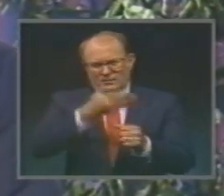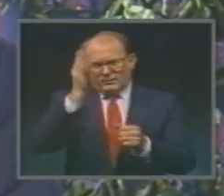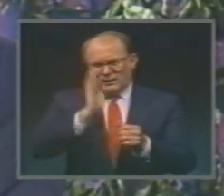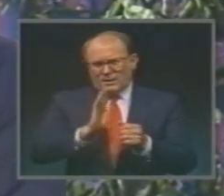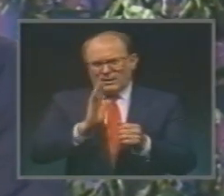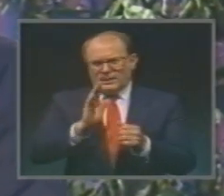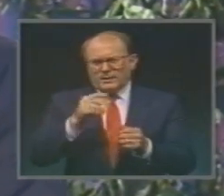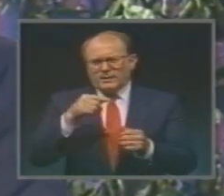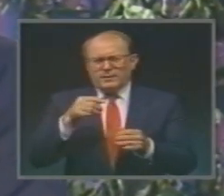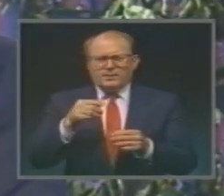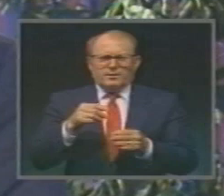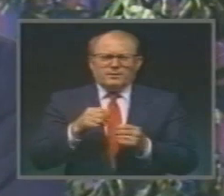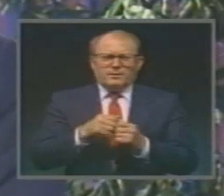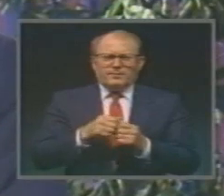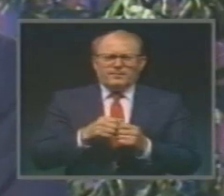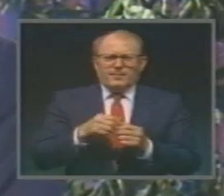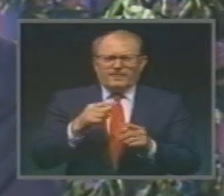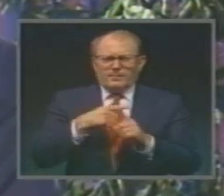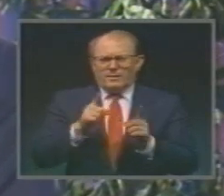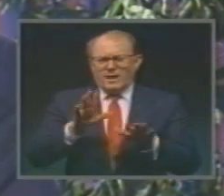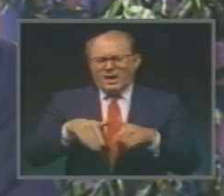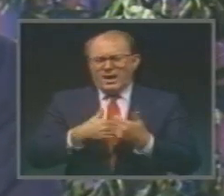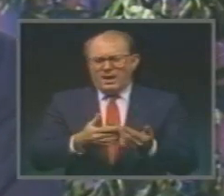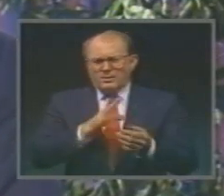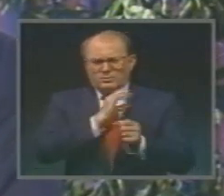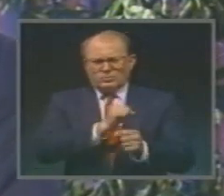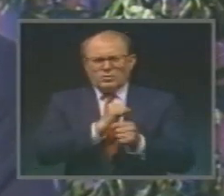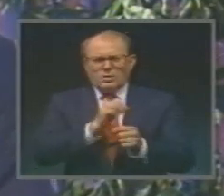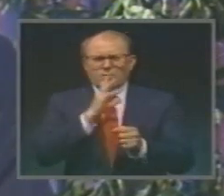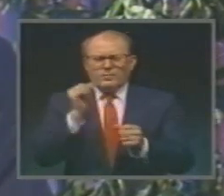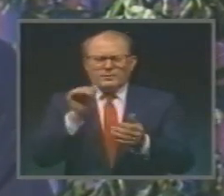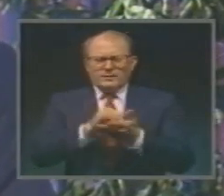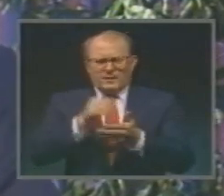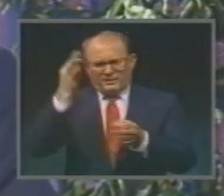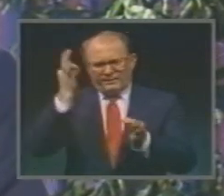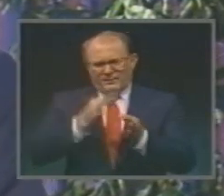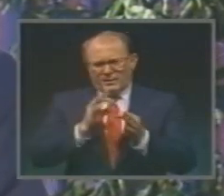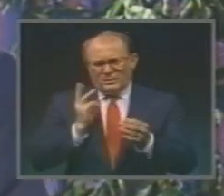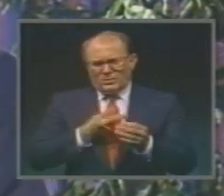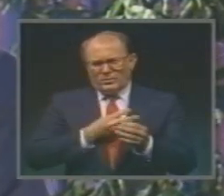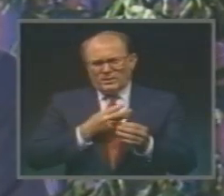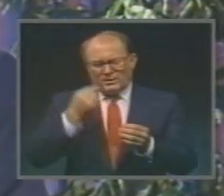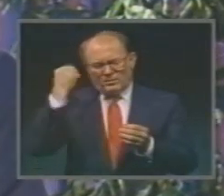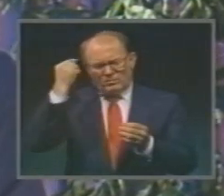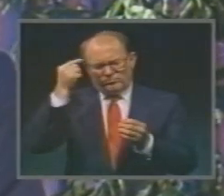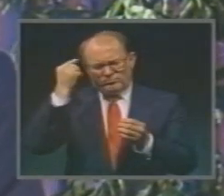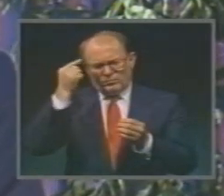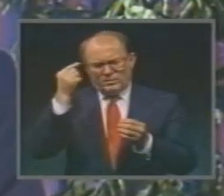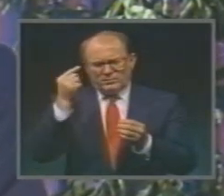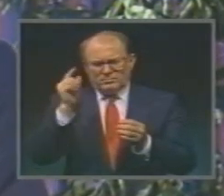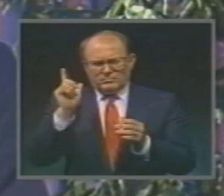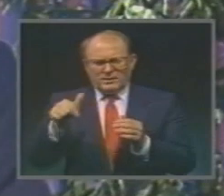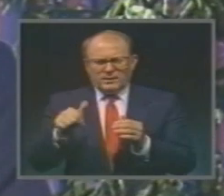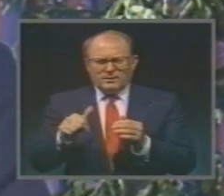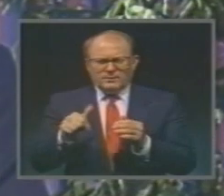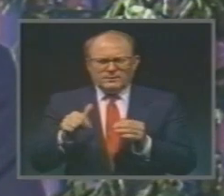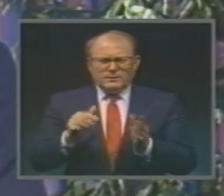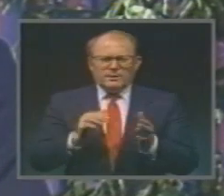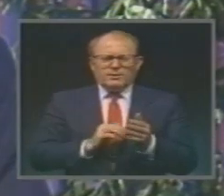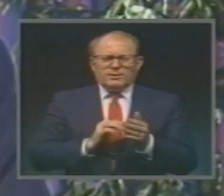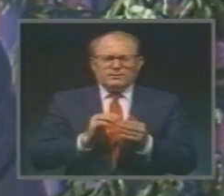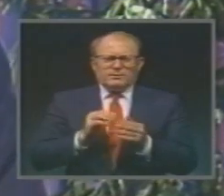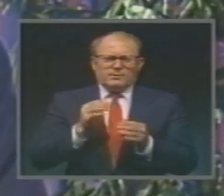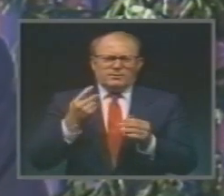he spoke for the whole group, but just how firm that faith was, we're made to wonder a little later. The rising